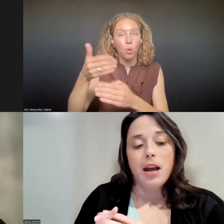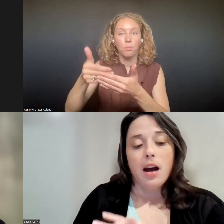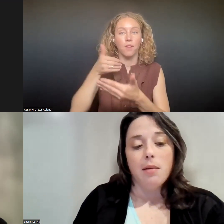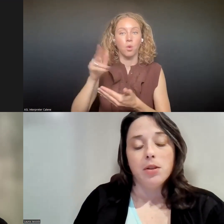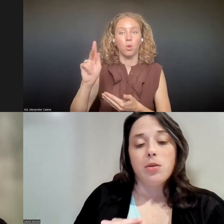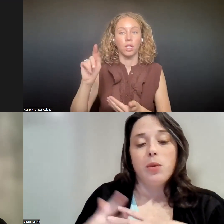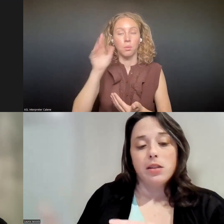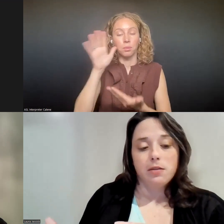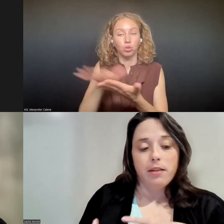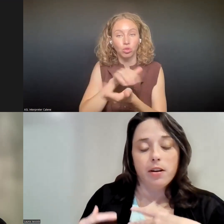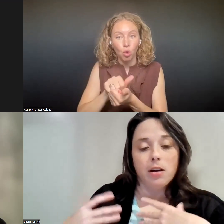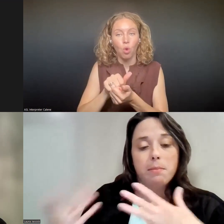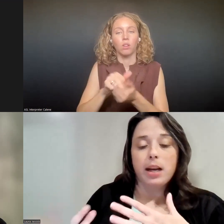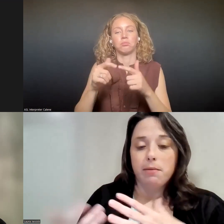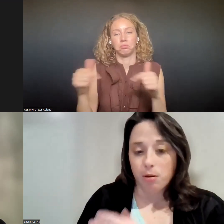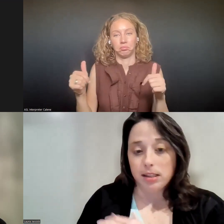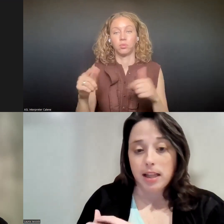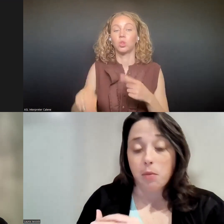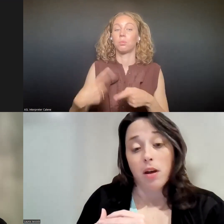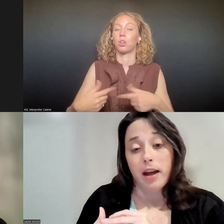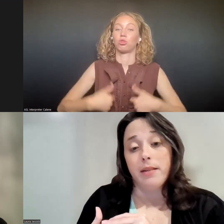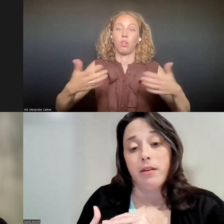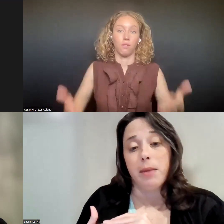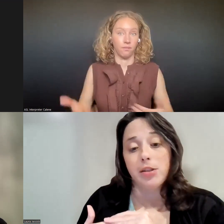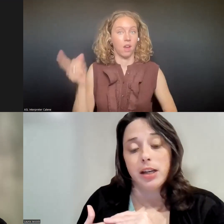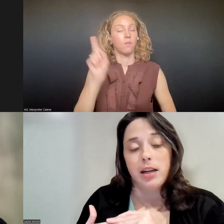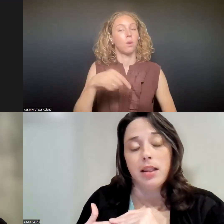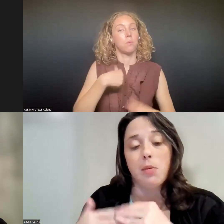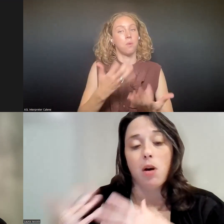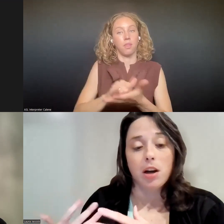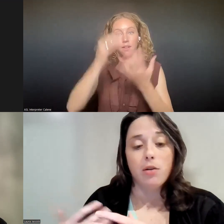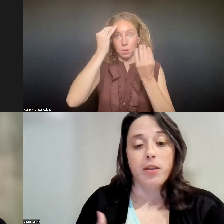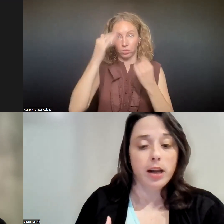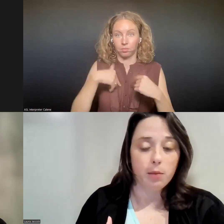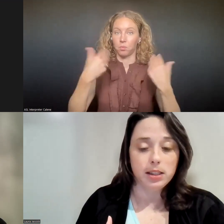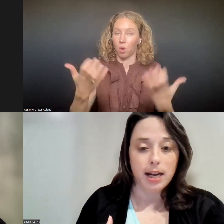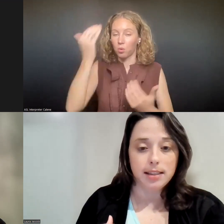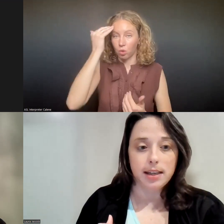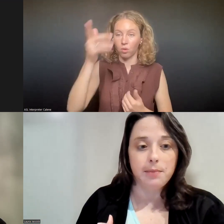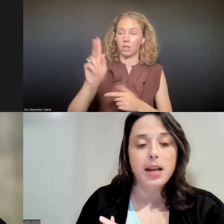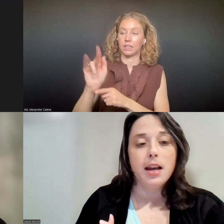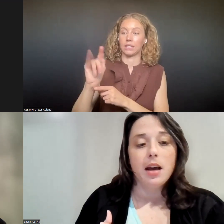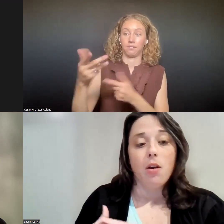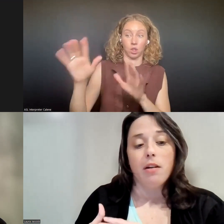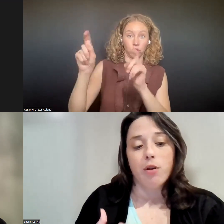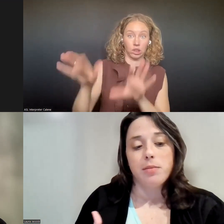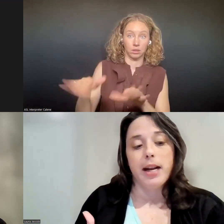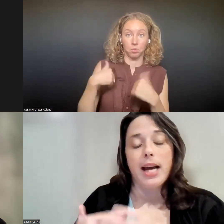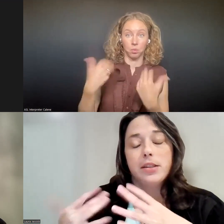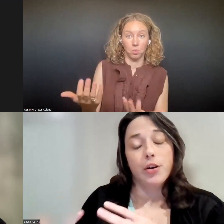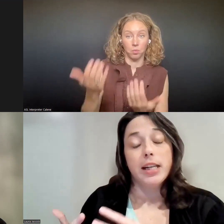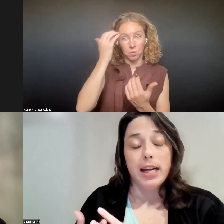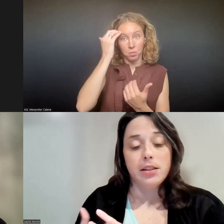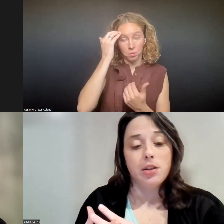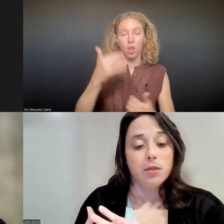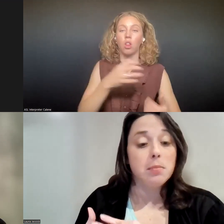etc. So when a survivor may come forward and say they want that information, they want to know if their kit was tested, law enforcement